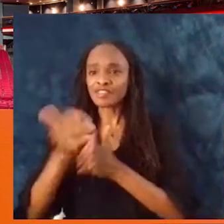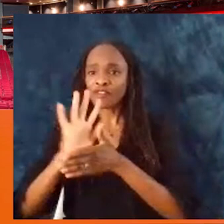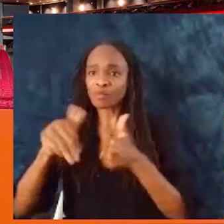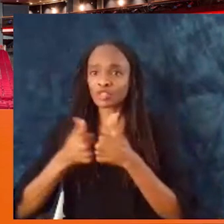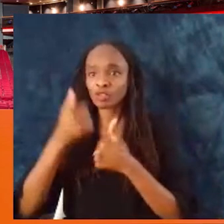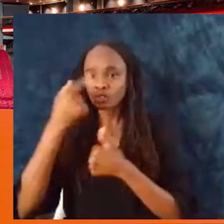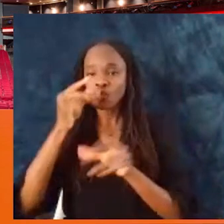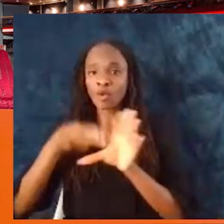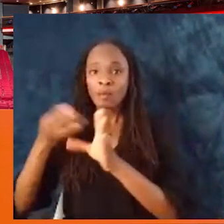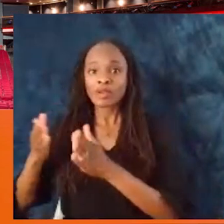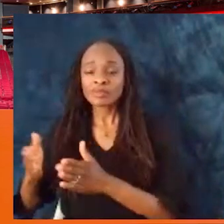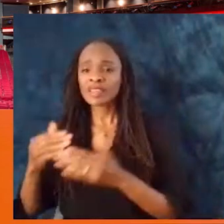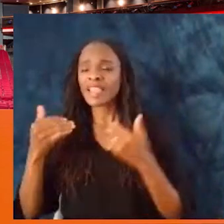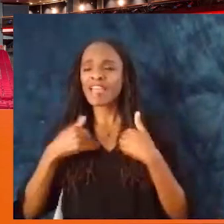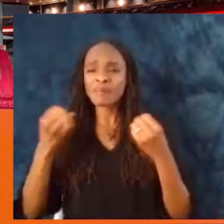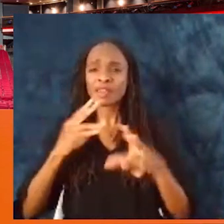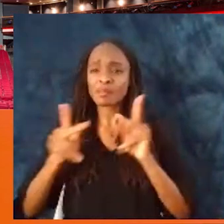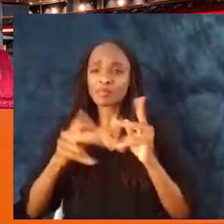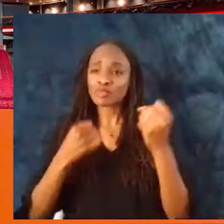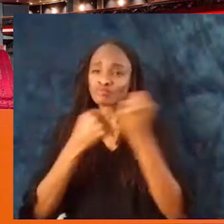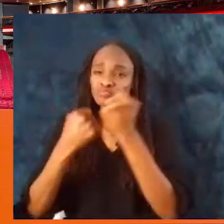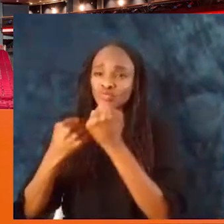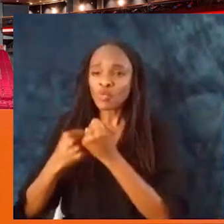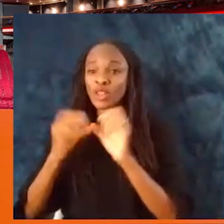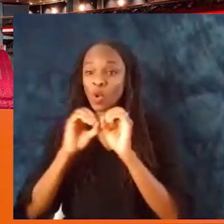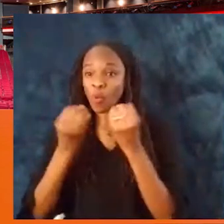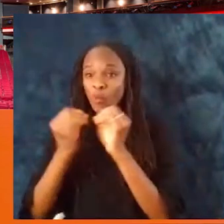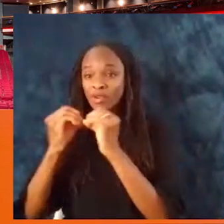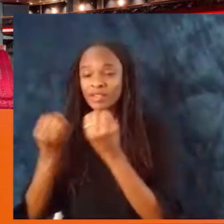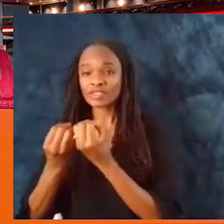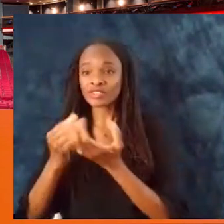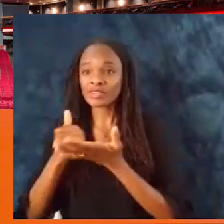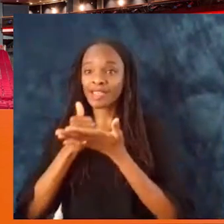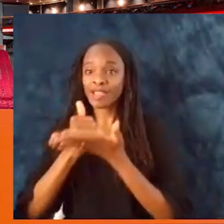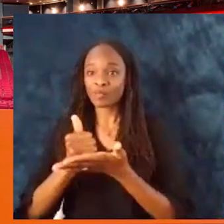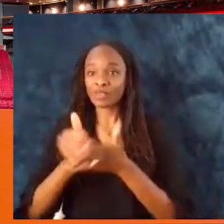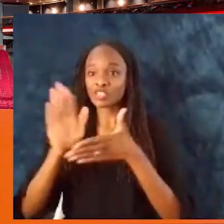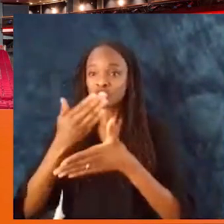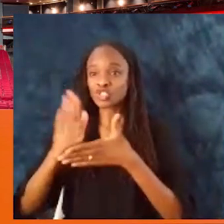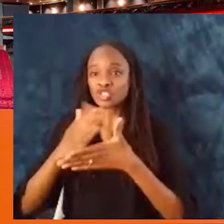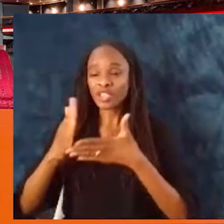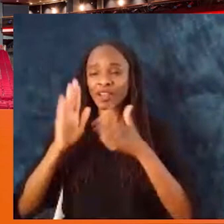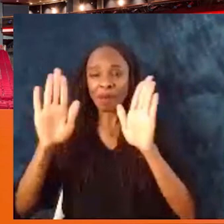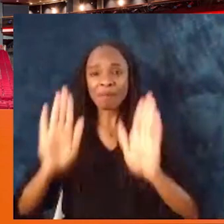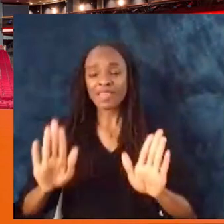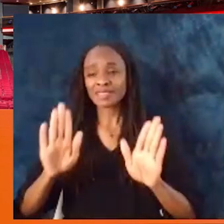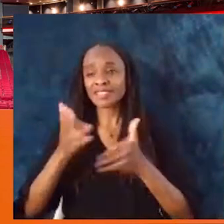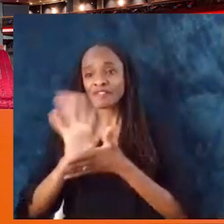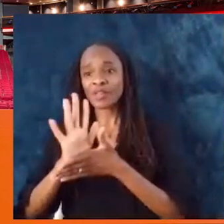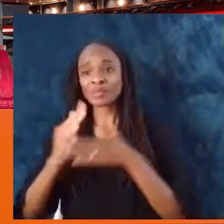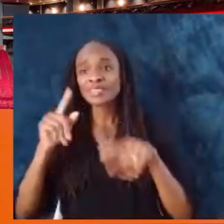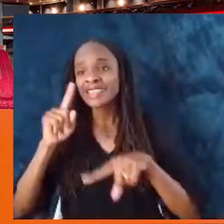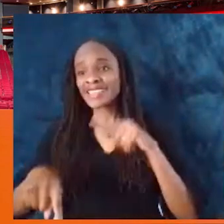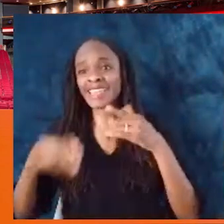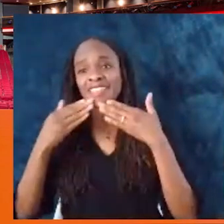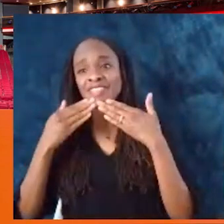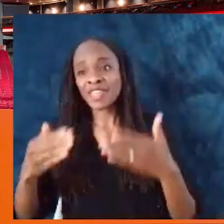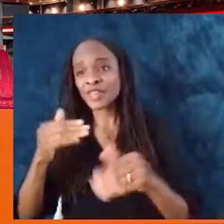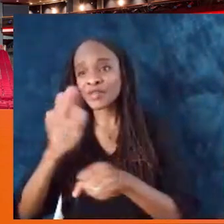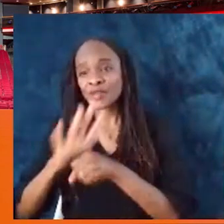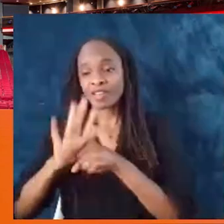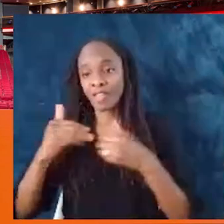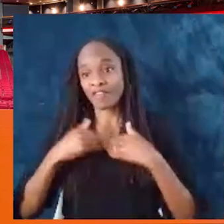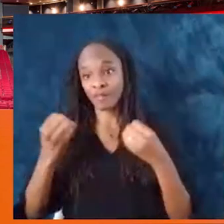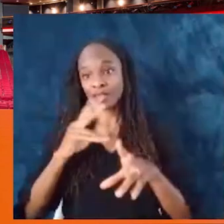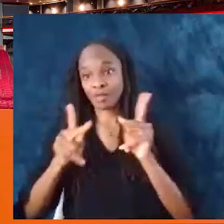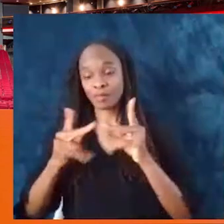supportive people and organizations helping us share these amazing films. We can't thank you enough. We have a lot of people to thank, but real quick,